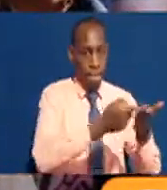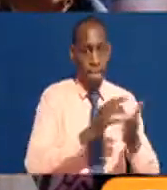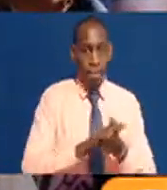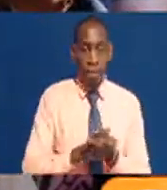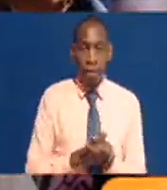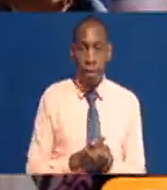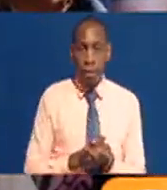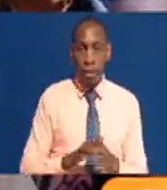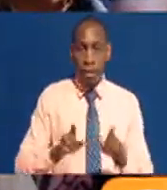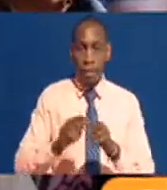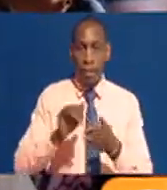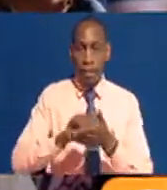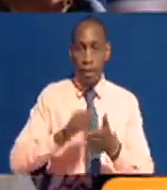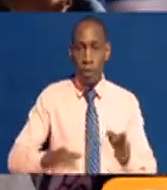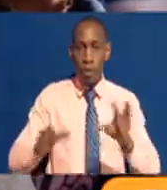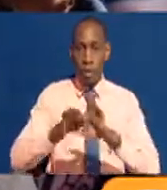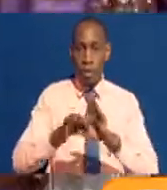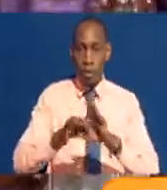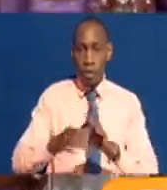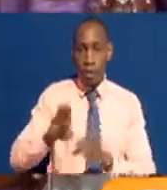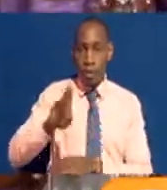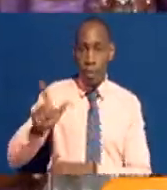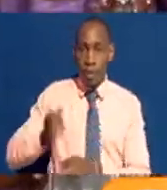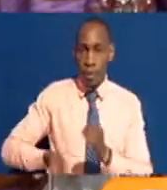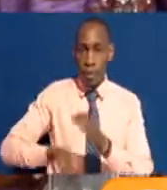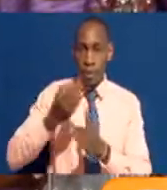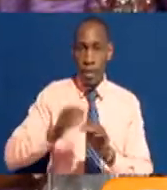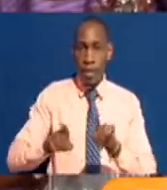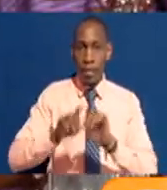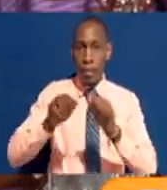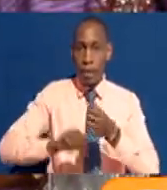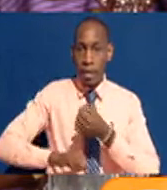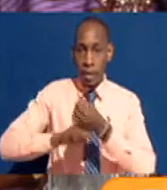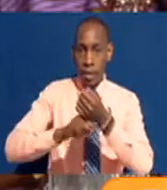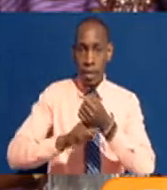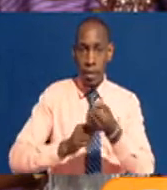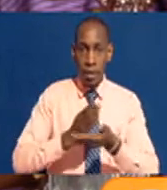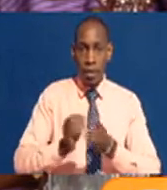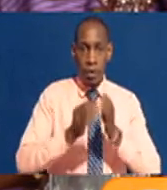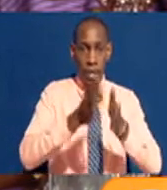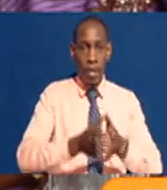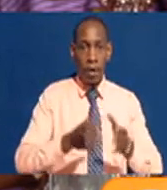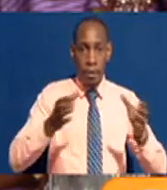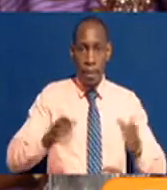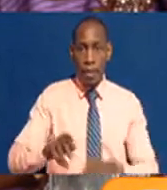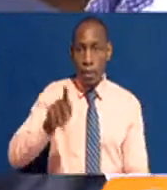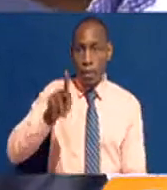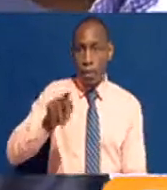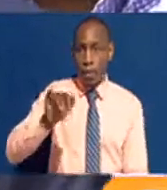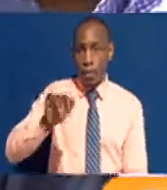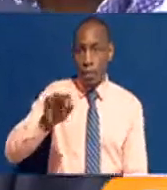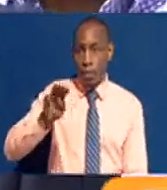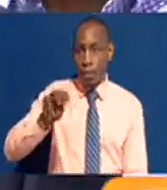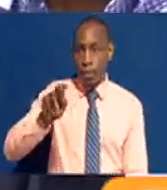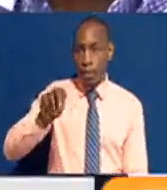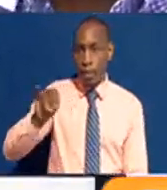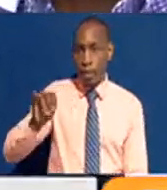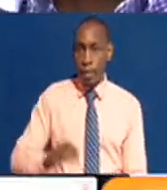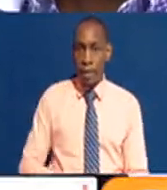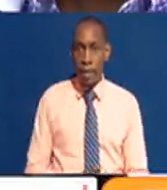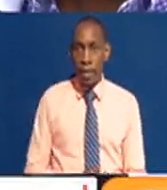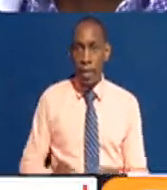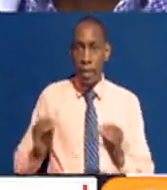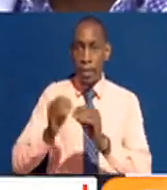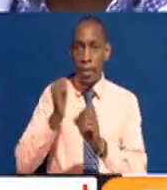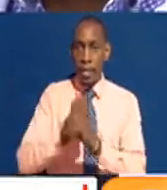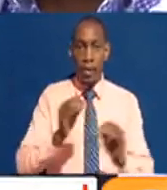Ward Rife that a joint bill generated is likely to be sponsored by leader of majority Kimani Ichung'wa. The president has not had a sitting with